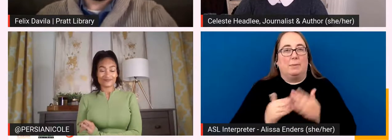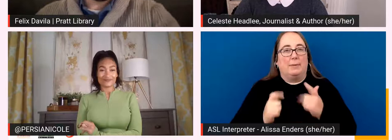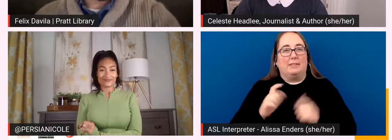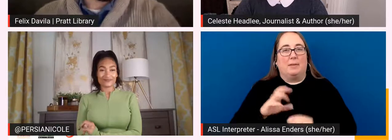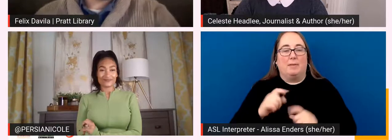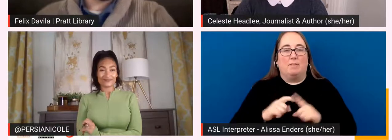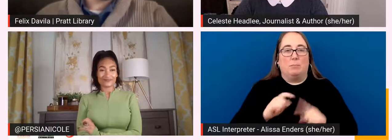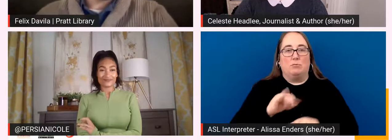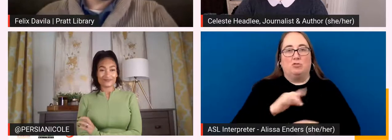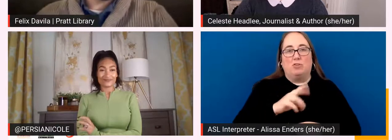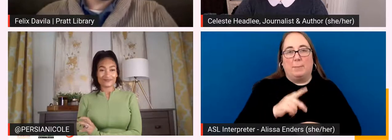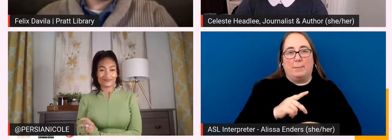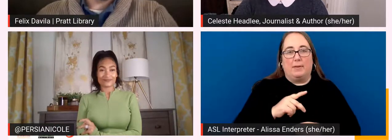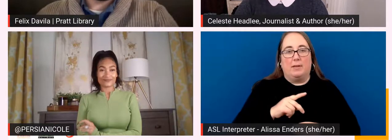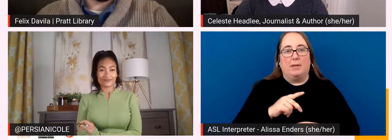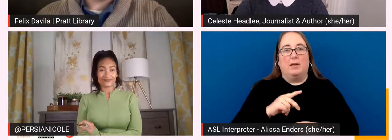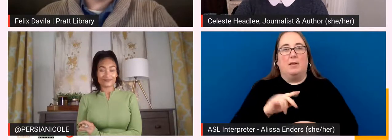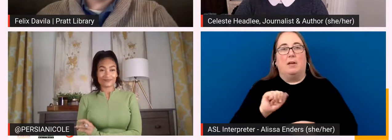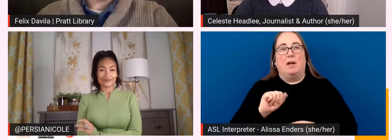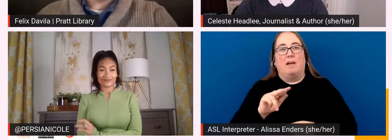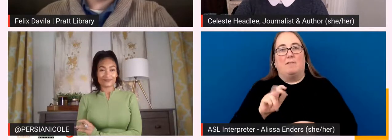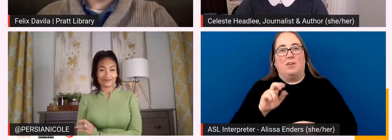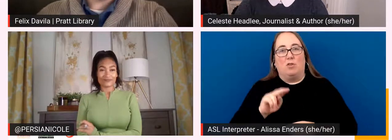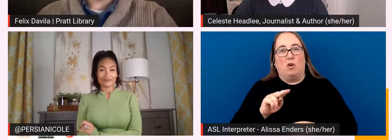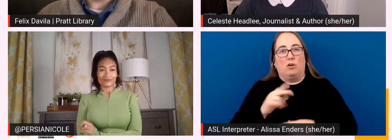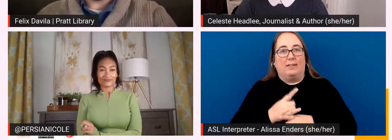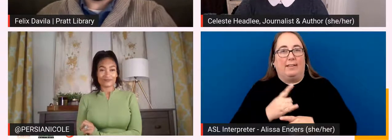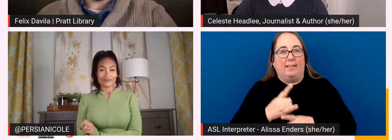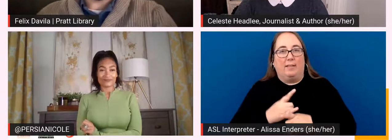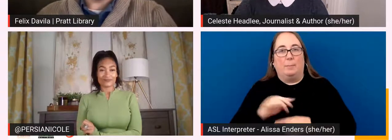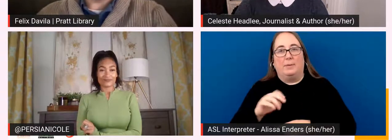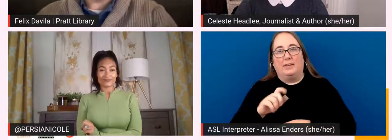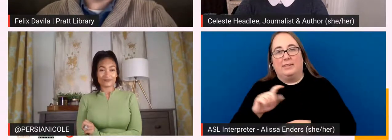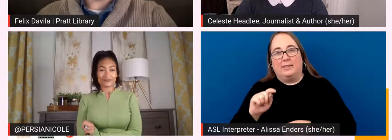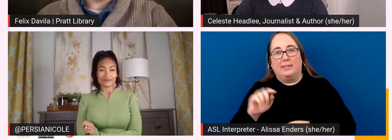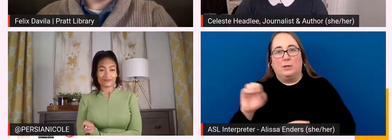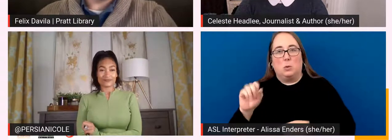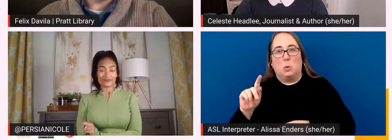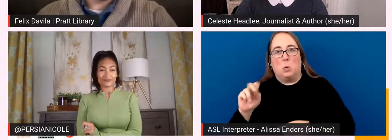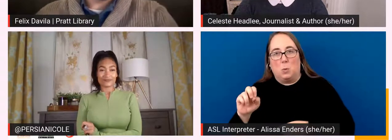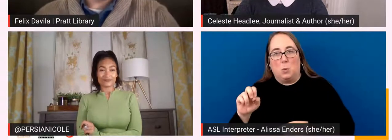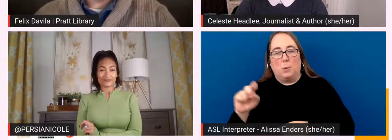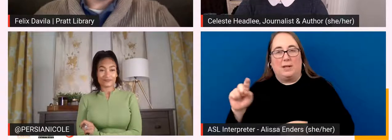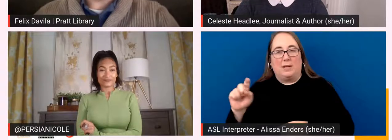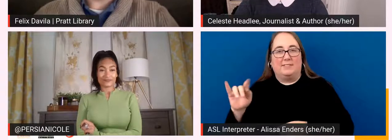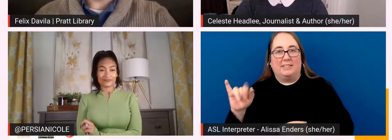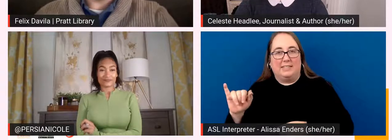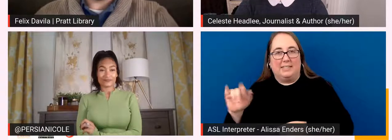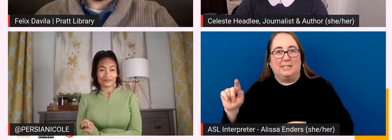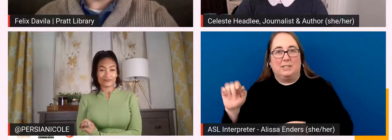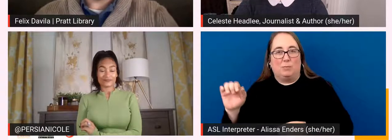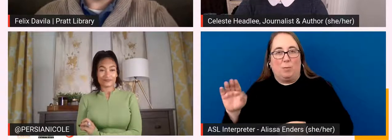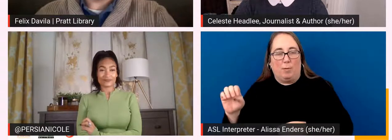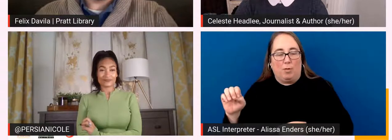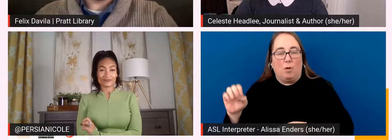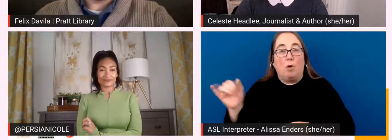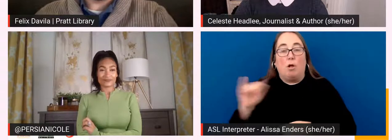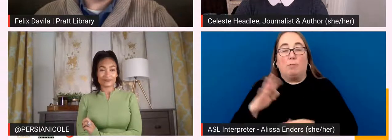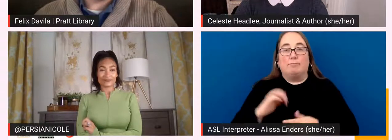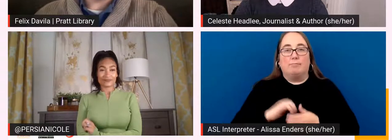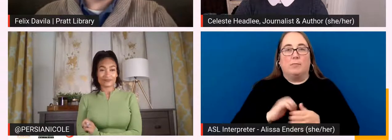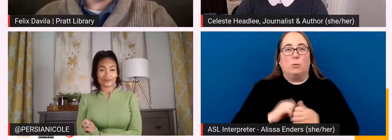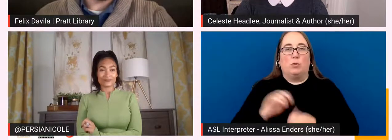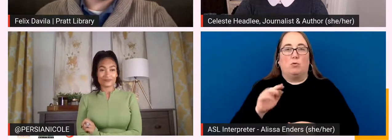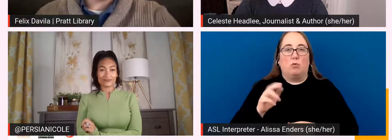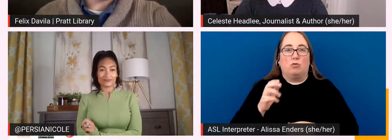Jeep, Avion Tequila, BET, Coca-Cola, Xfinity, and T-Mobile. Persia has also collaborated with Nordstrom